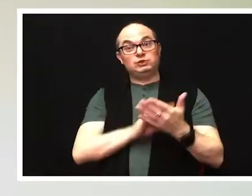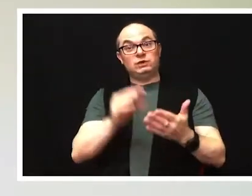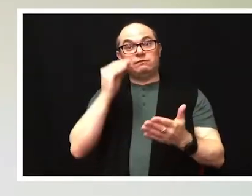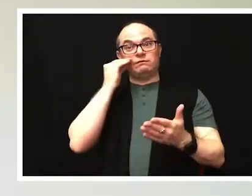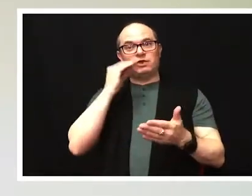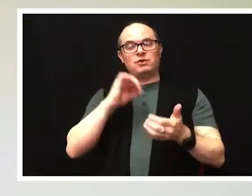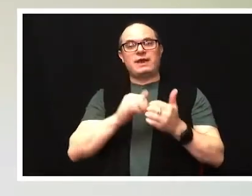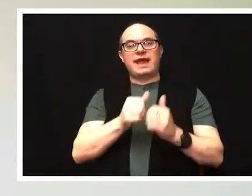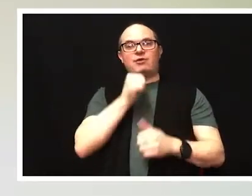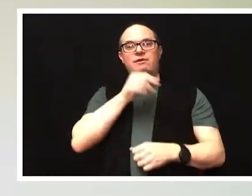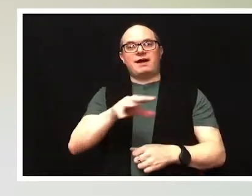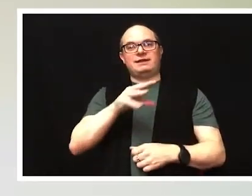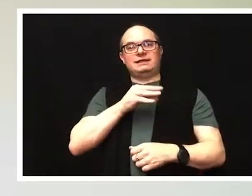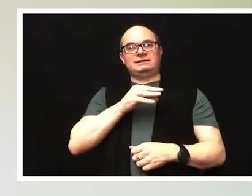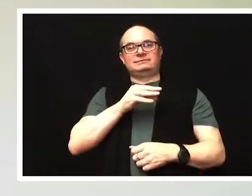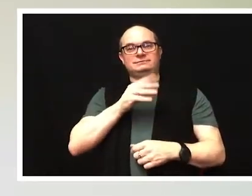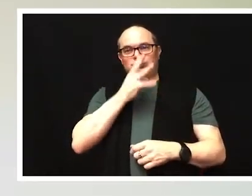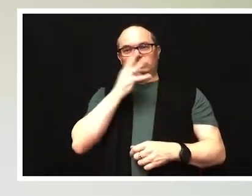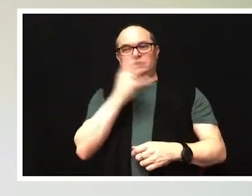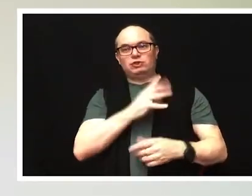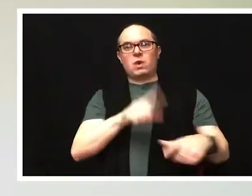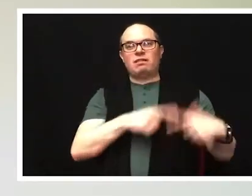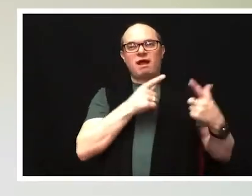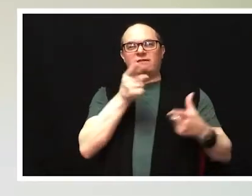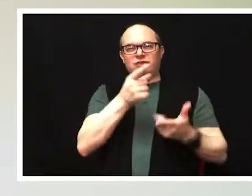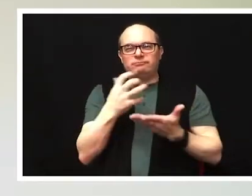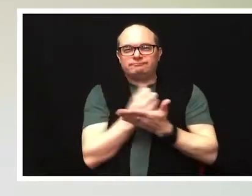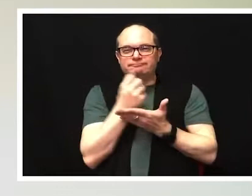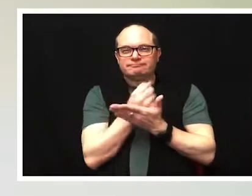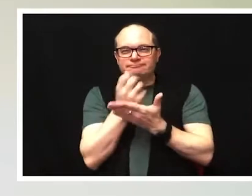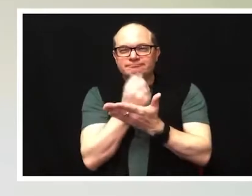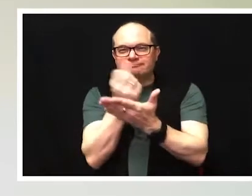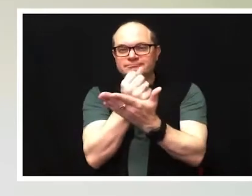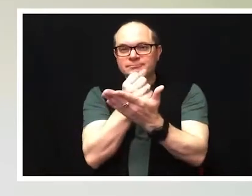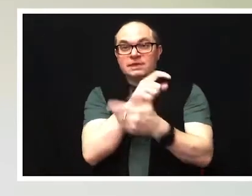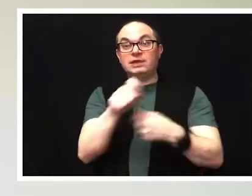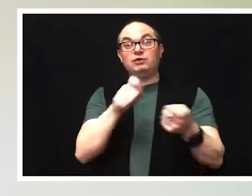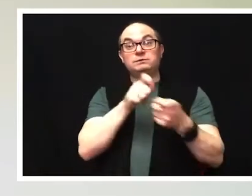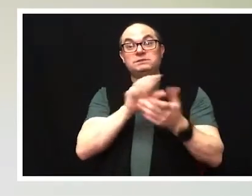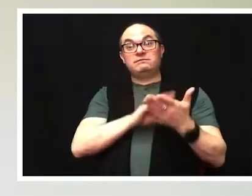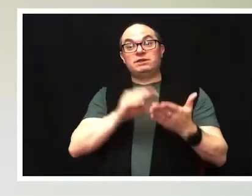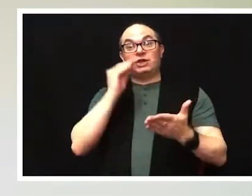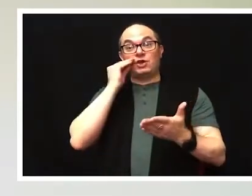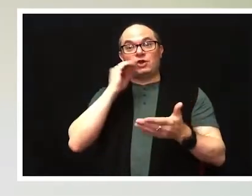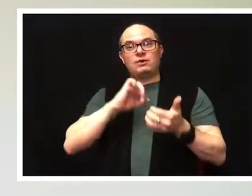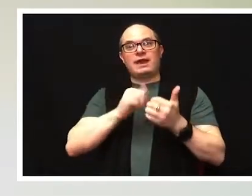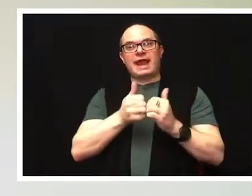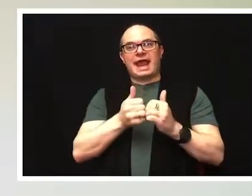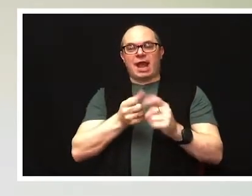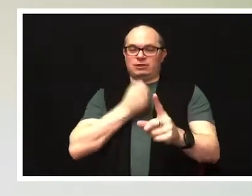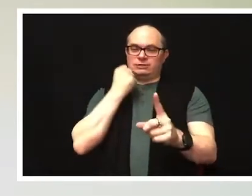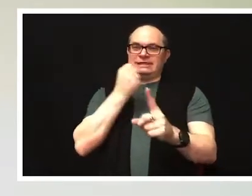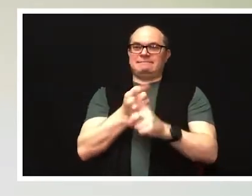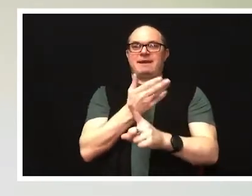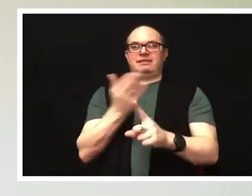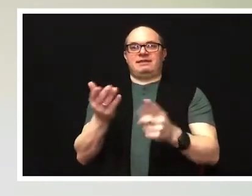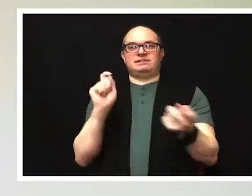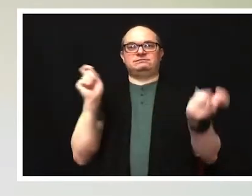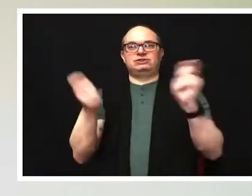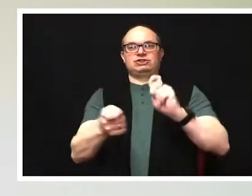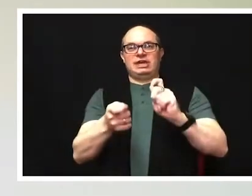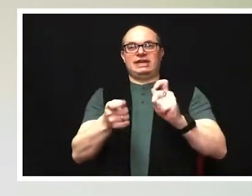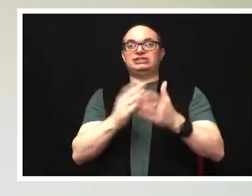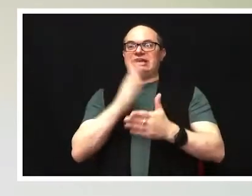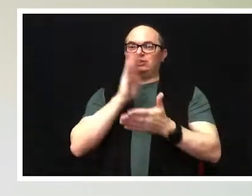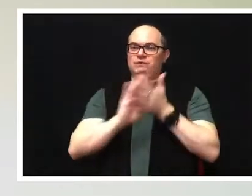learned how to not take life for granted. You have especially learned how to make things happen and how to get